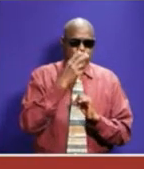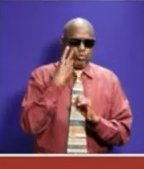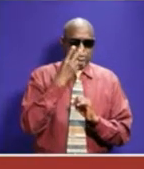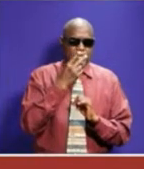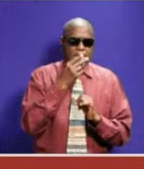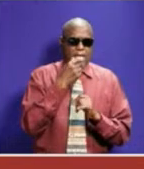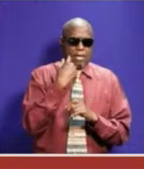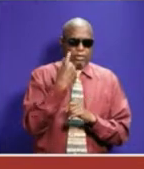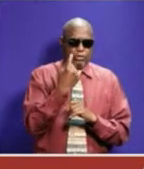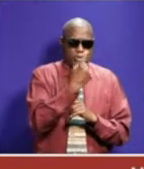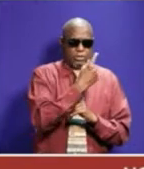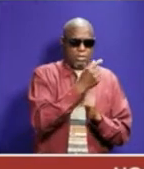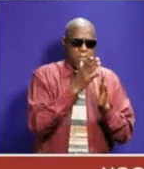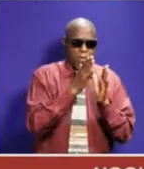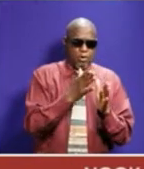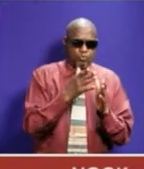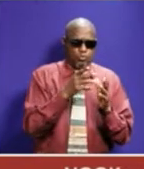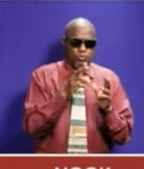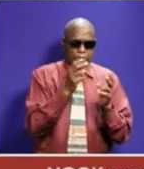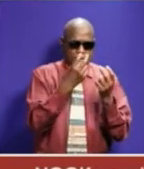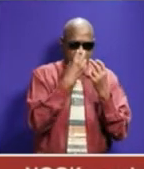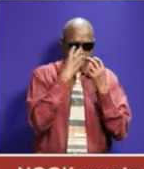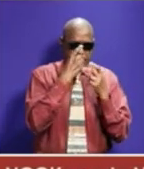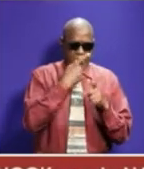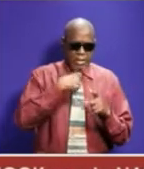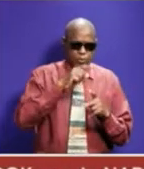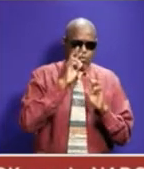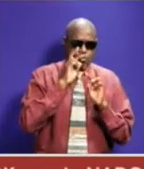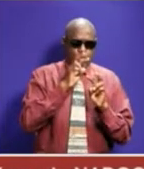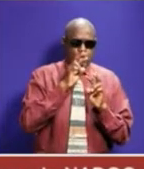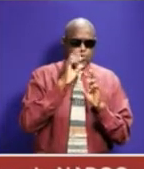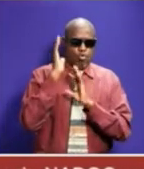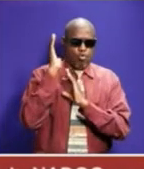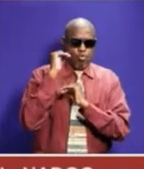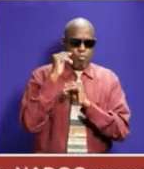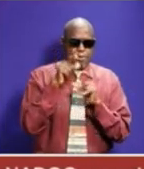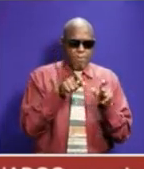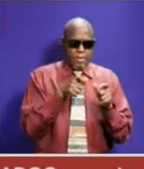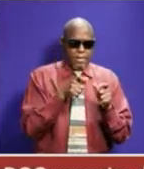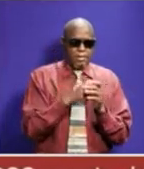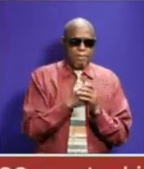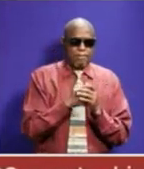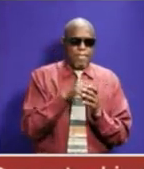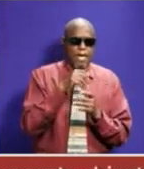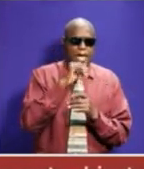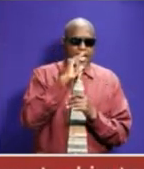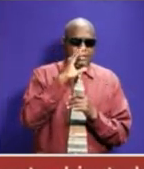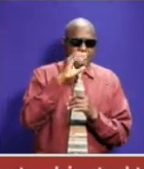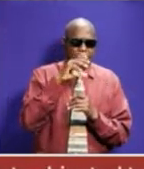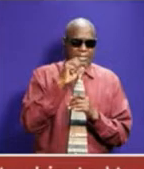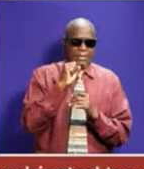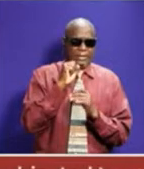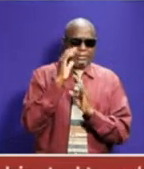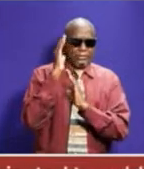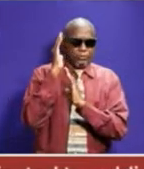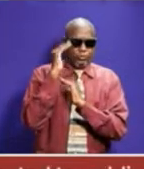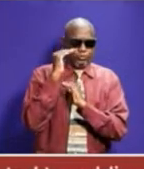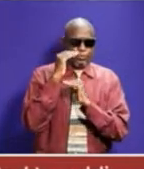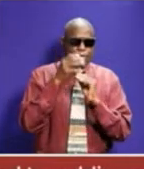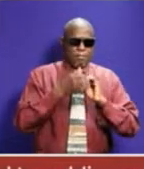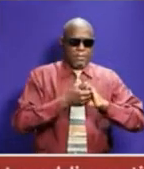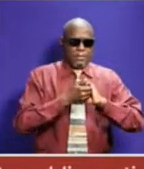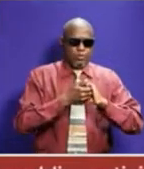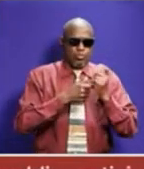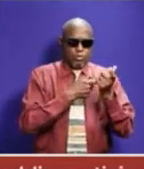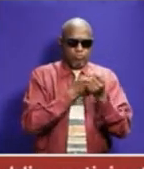every person that listens to us and watches the Hope Media platforms. Hope Media and ICS are optimistic that the partnership will